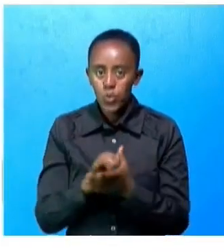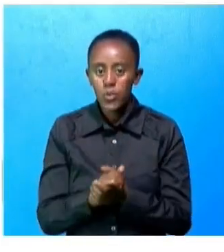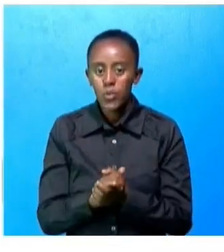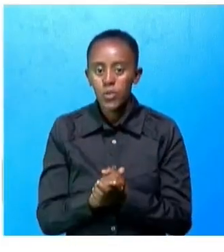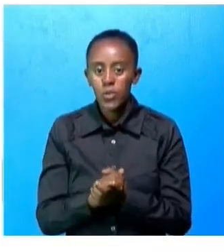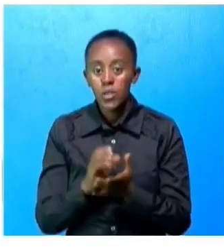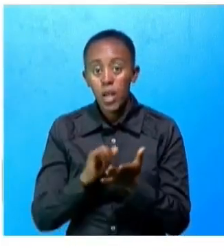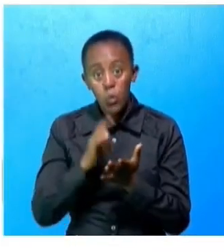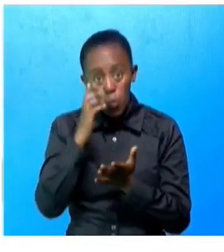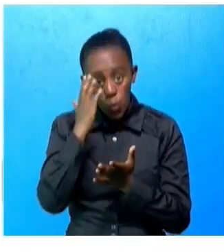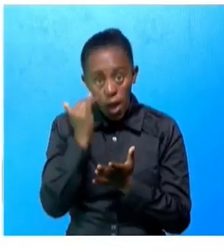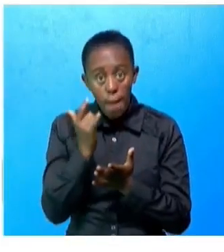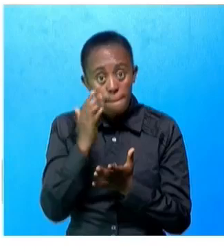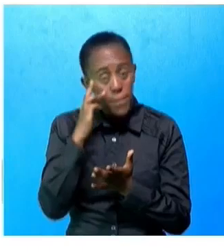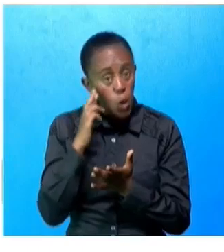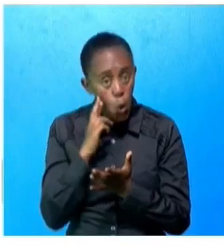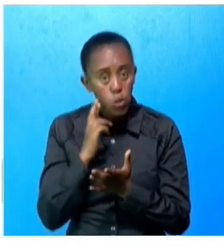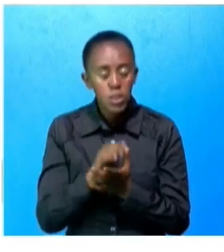That's why, because